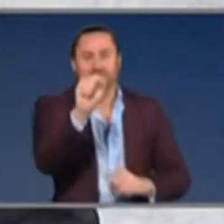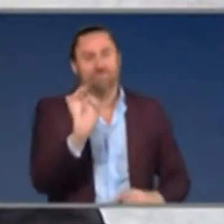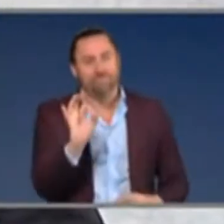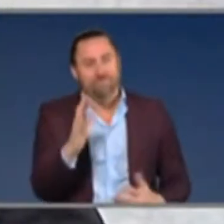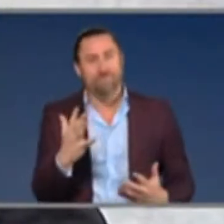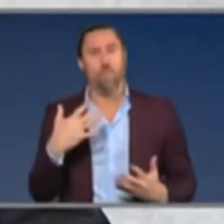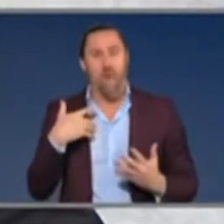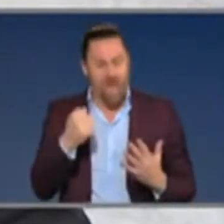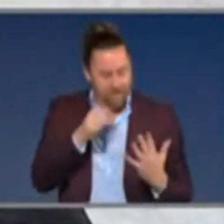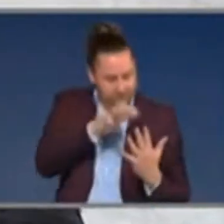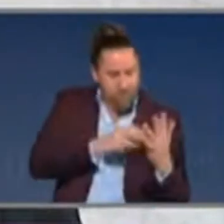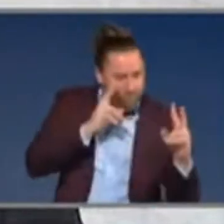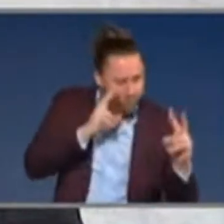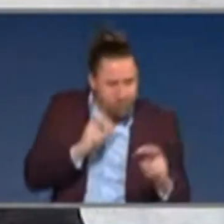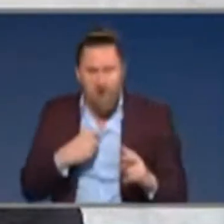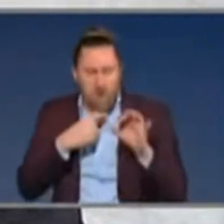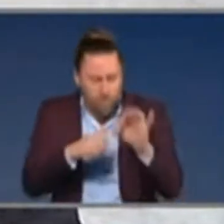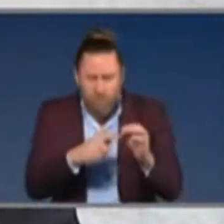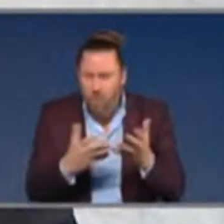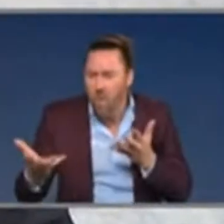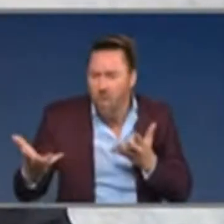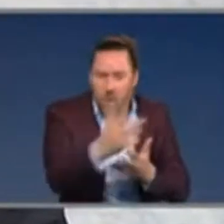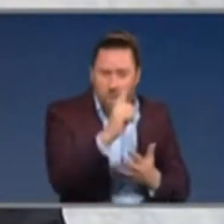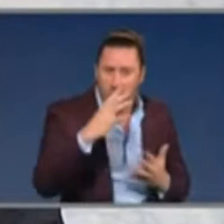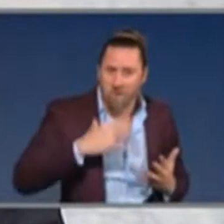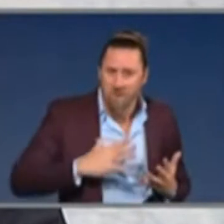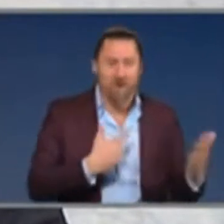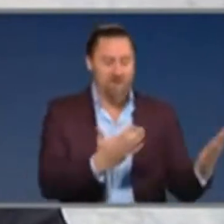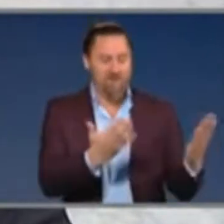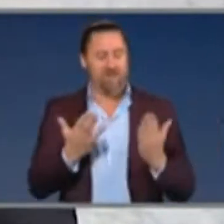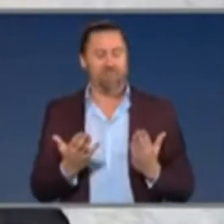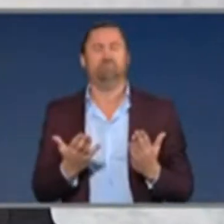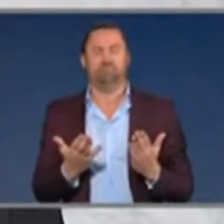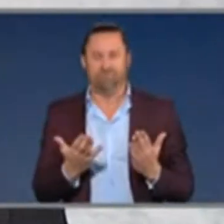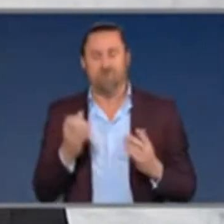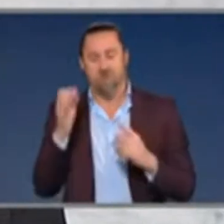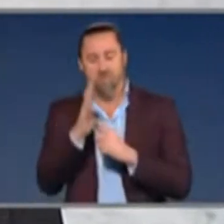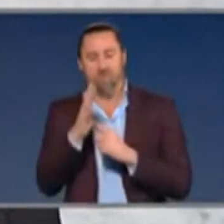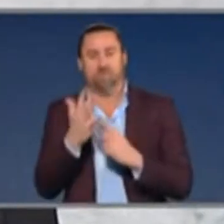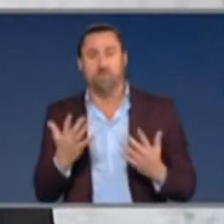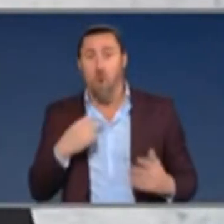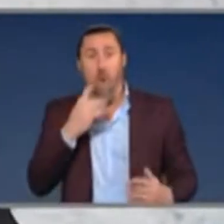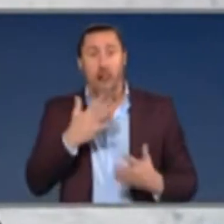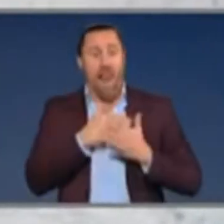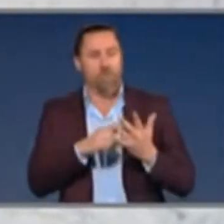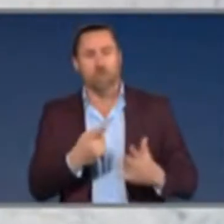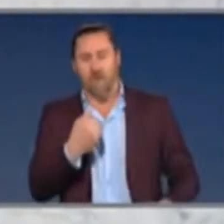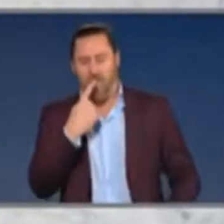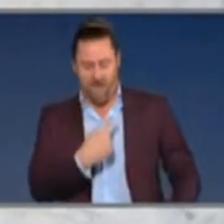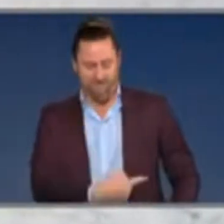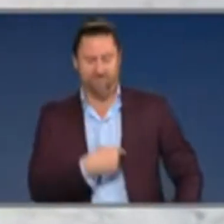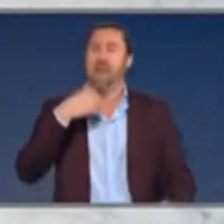evidence-led process which has an accountability to it, which I think is very important. Now, I'd love to give you a guarantee, like every one